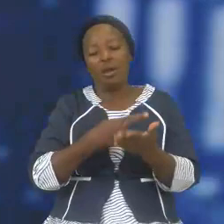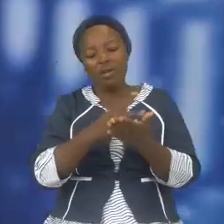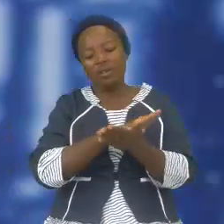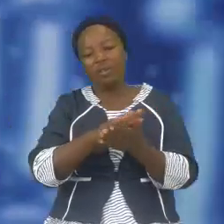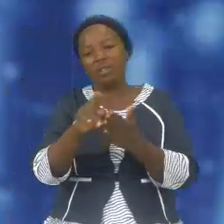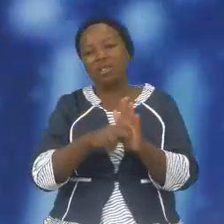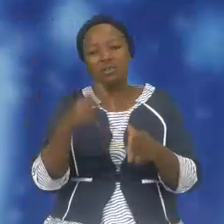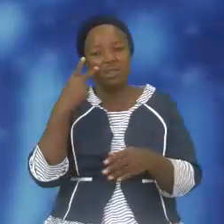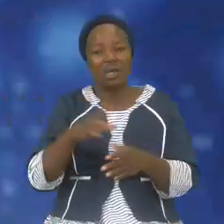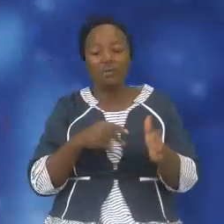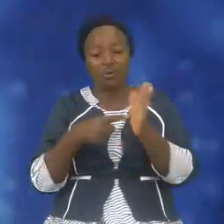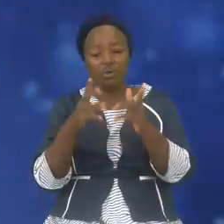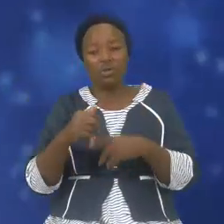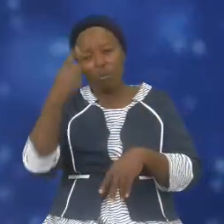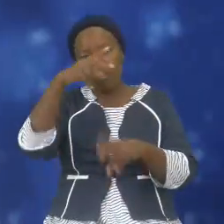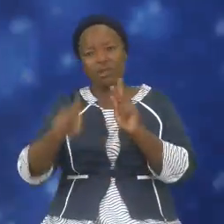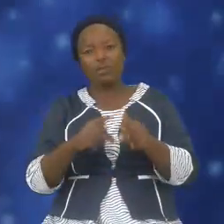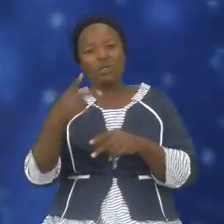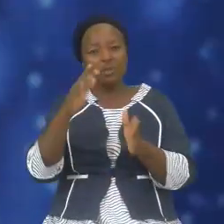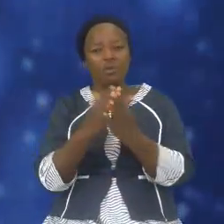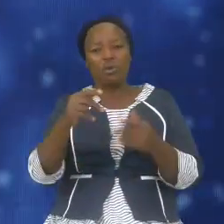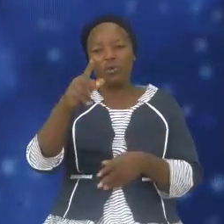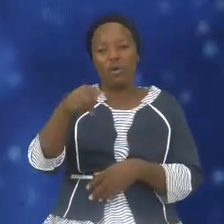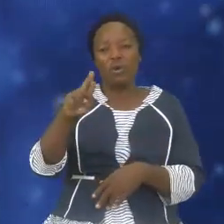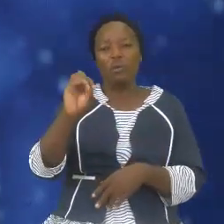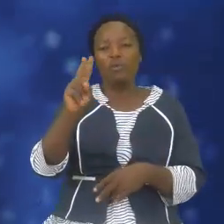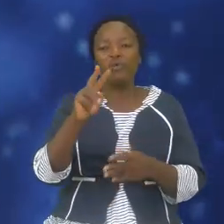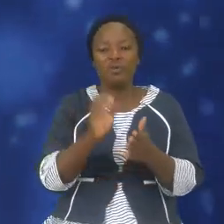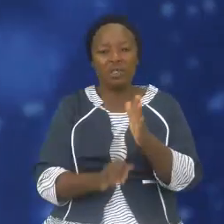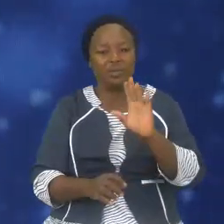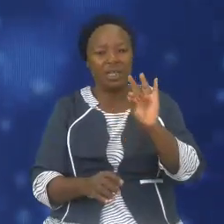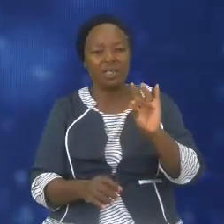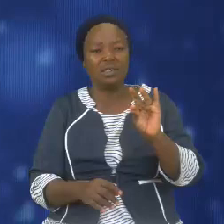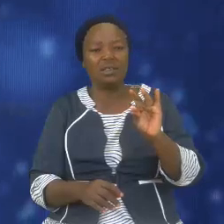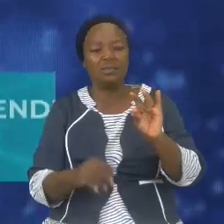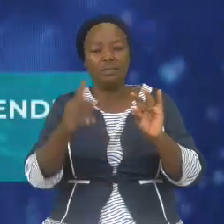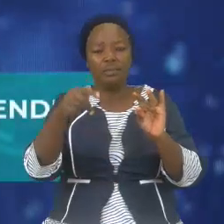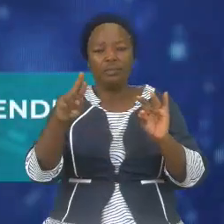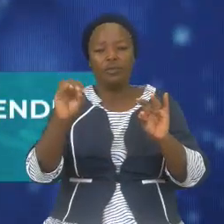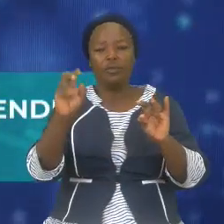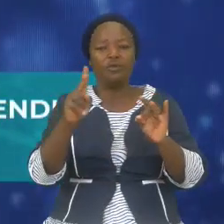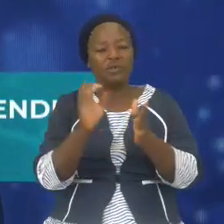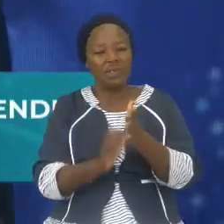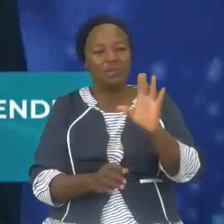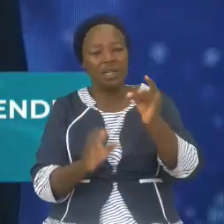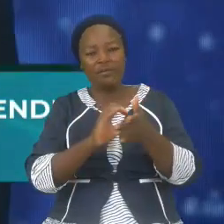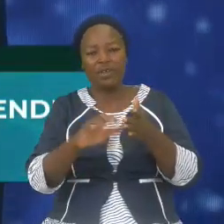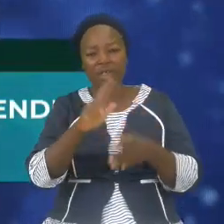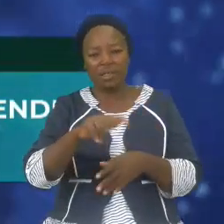wise people. We're looking at Proverbs chapter 8, and I'm reading from verse 33. The wise